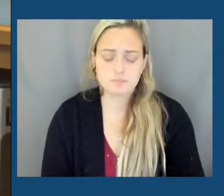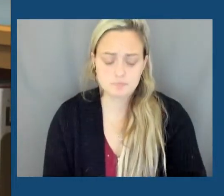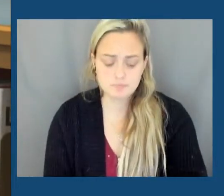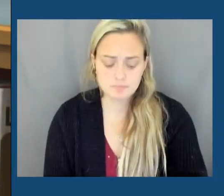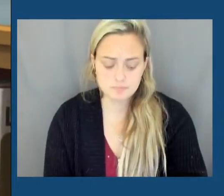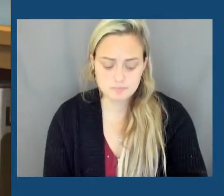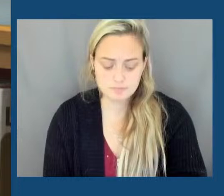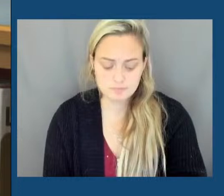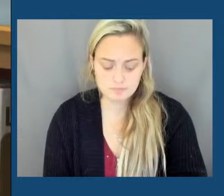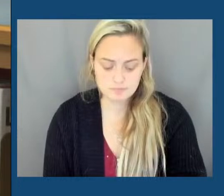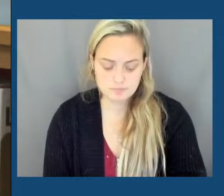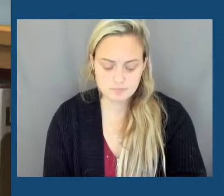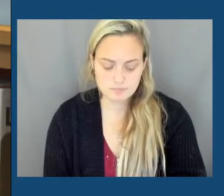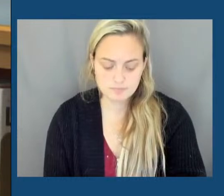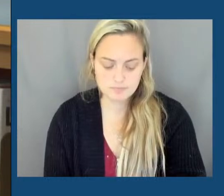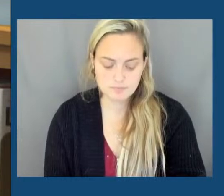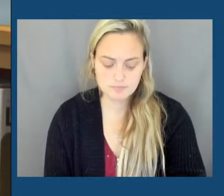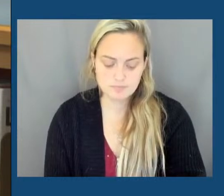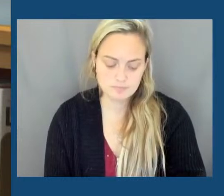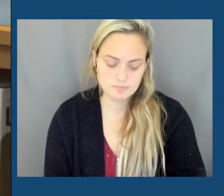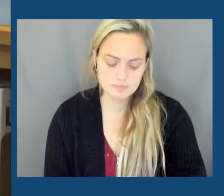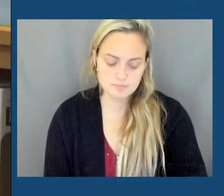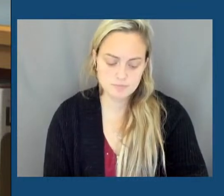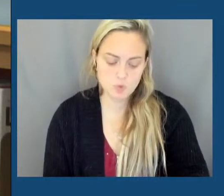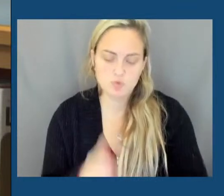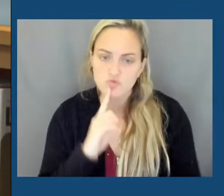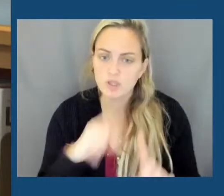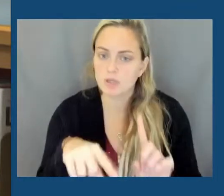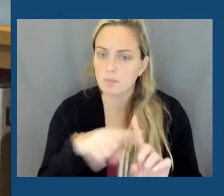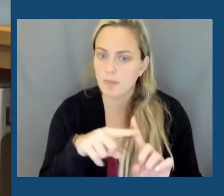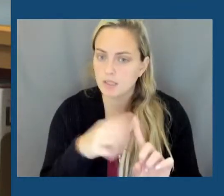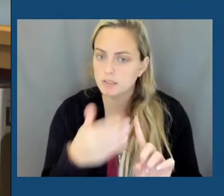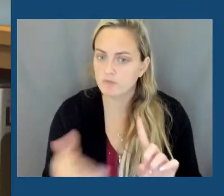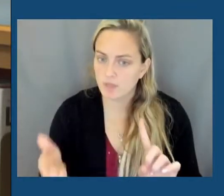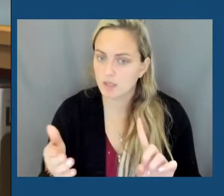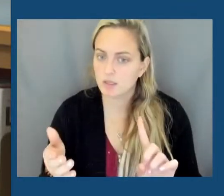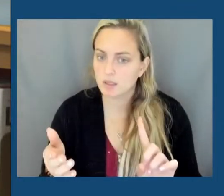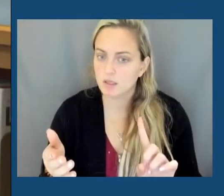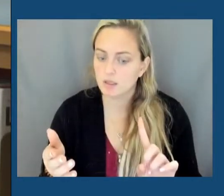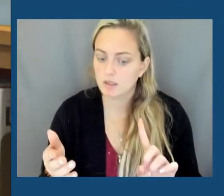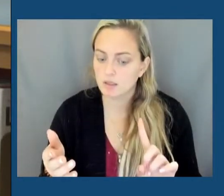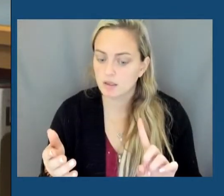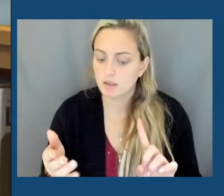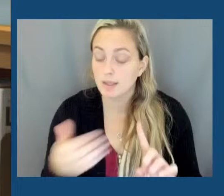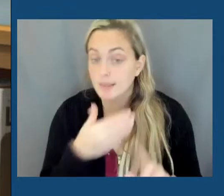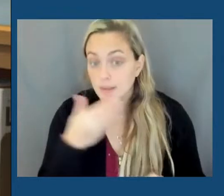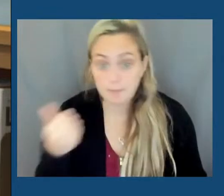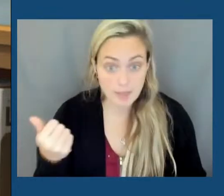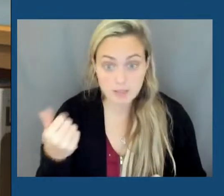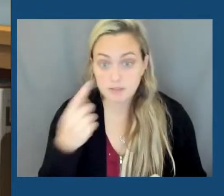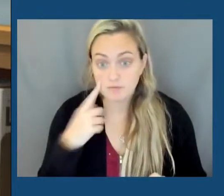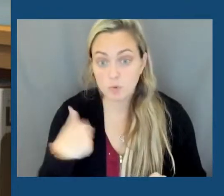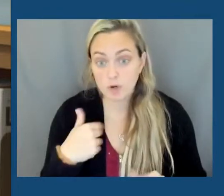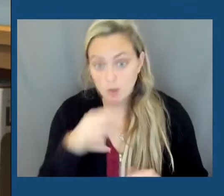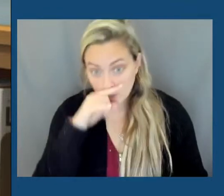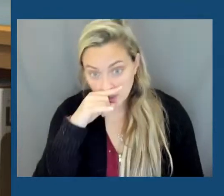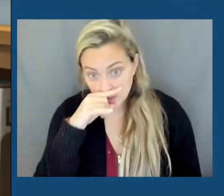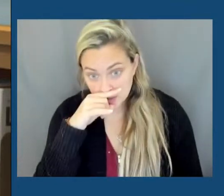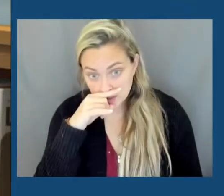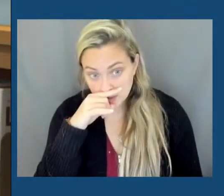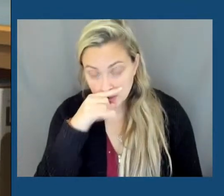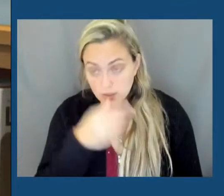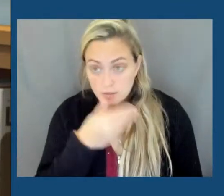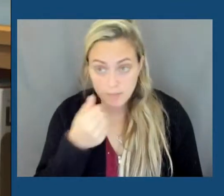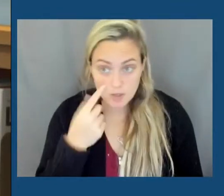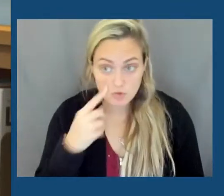So there's been a lot of really, really positive things. And the best thing for our kids and the best thing for